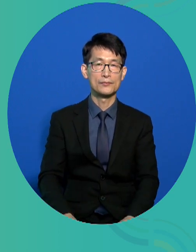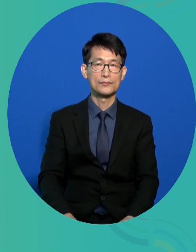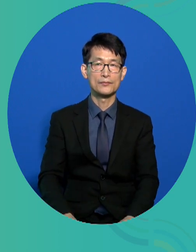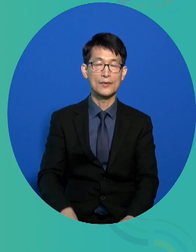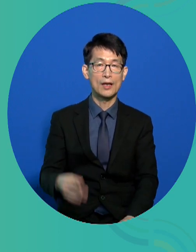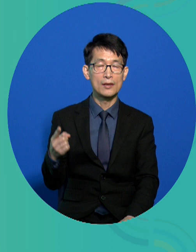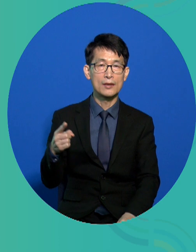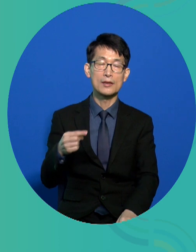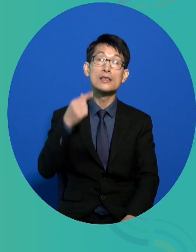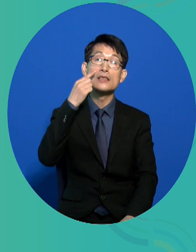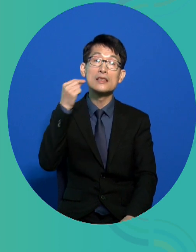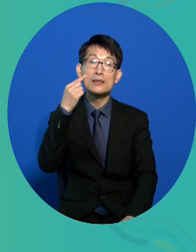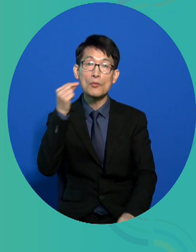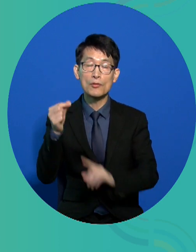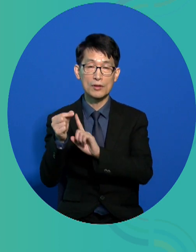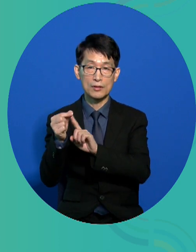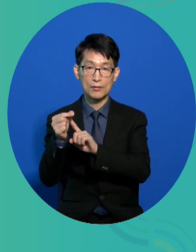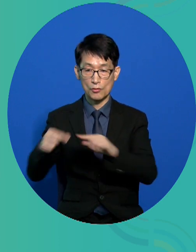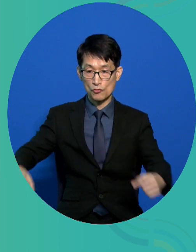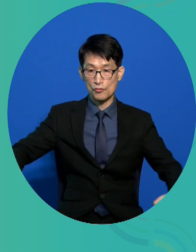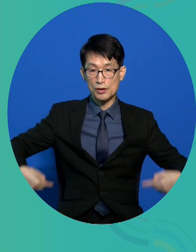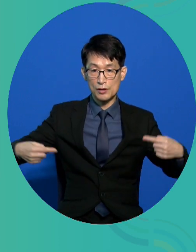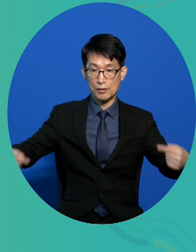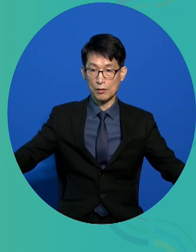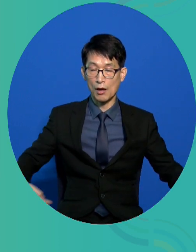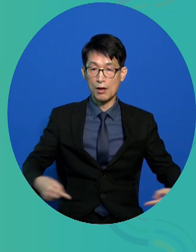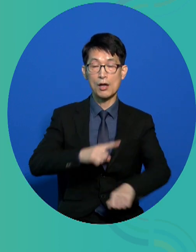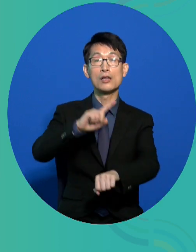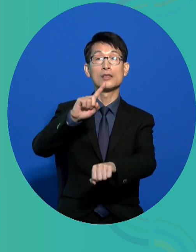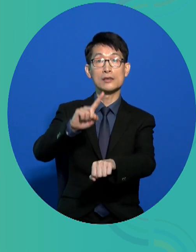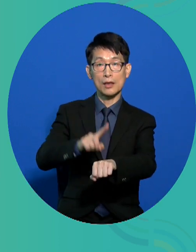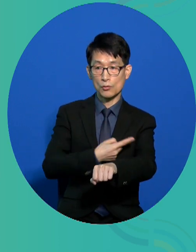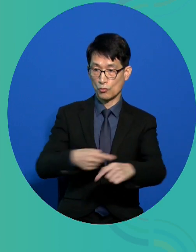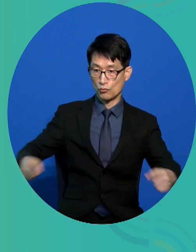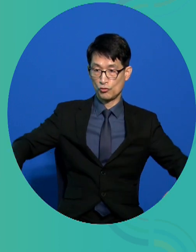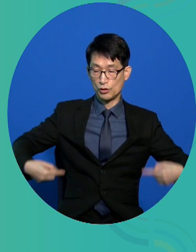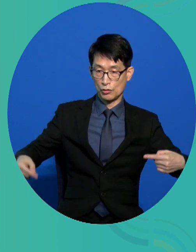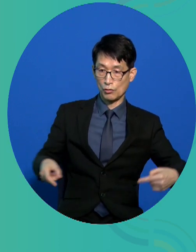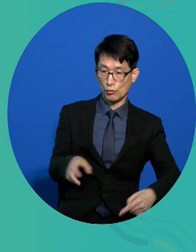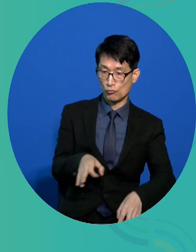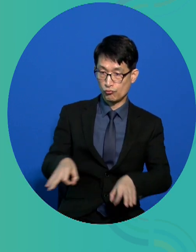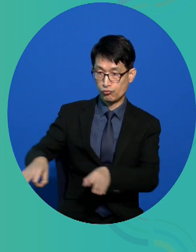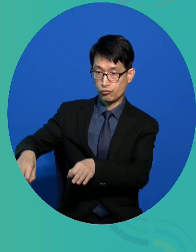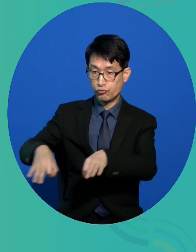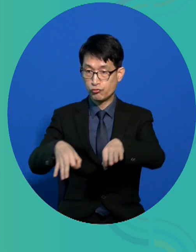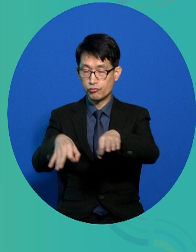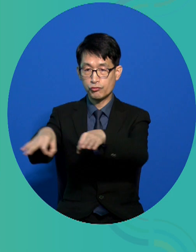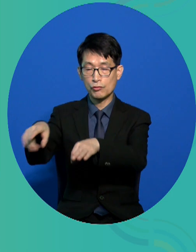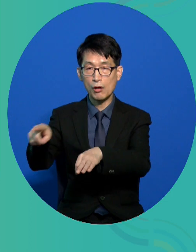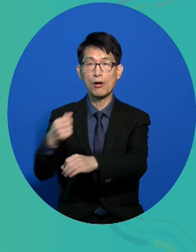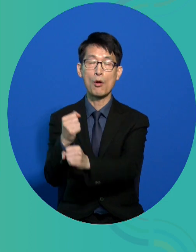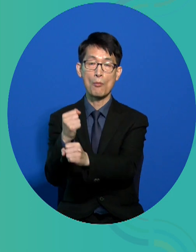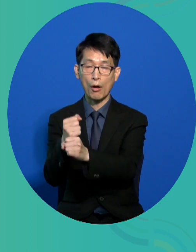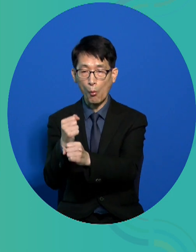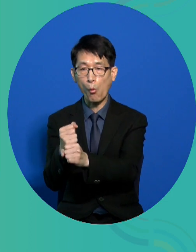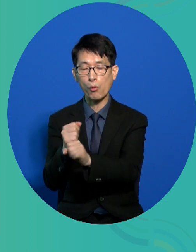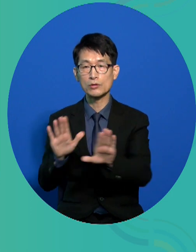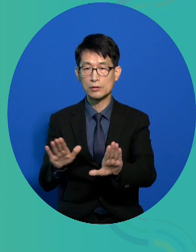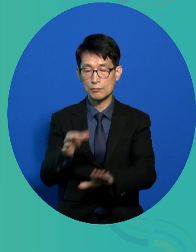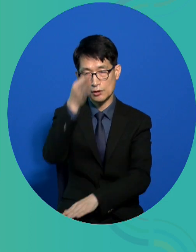to be technology development. And there was a demo for